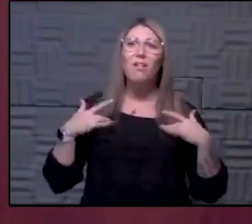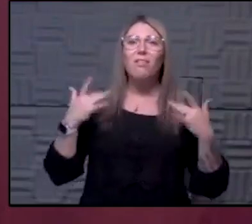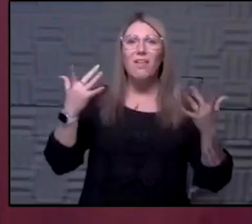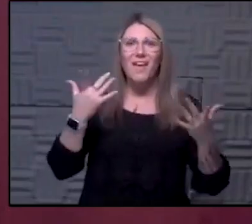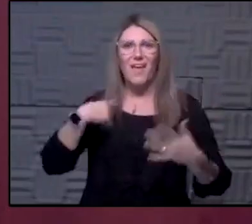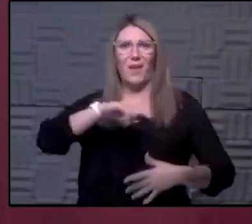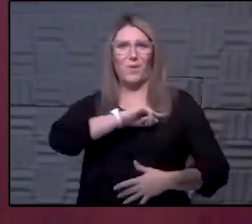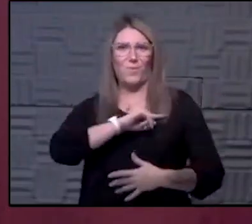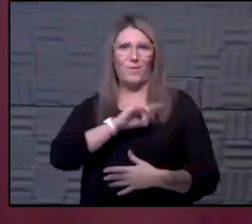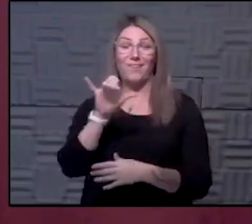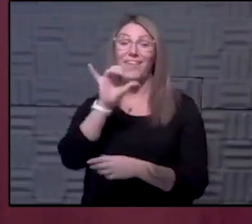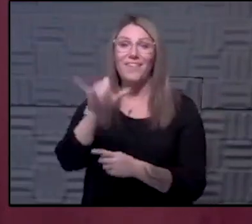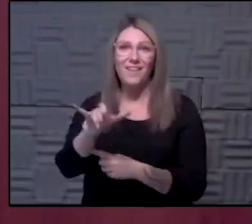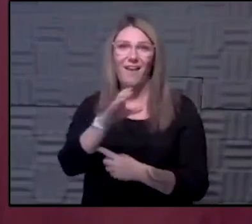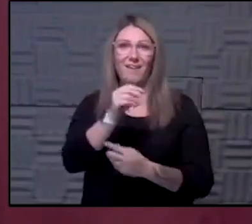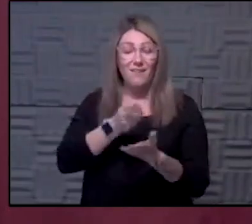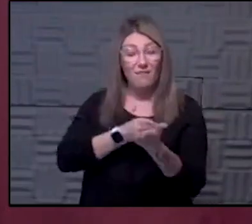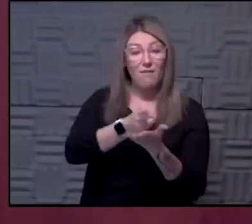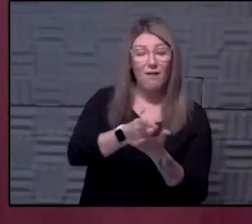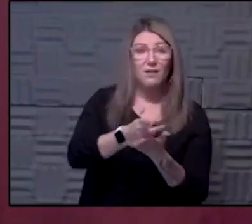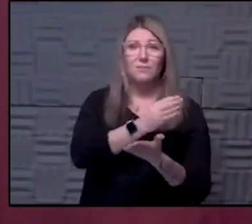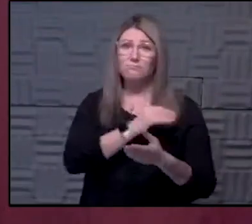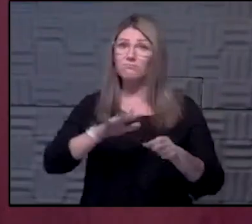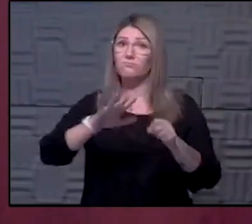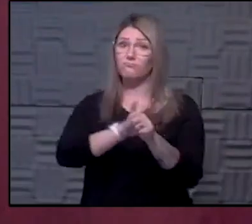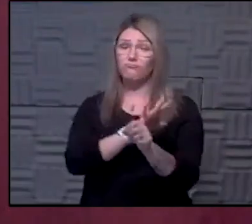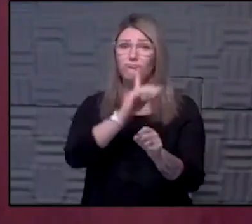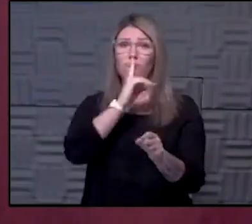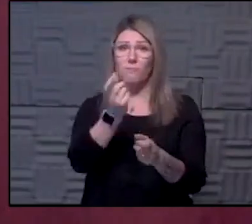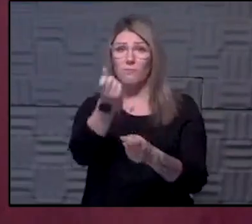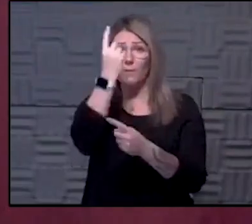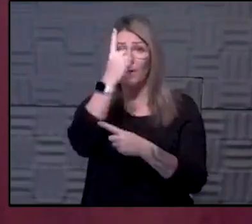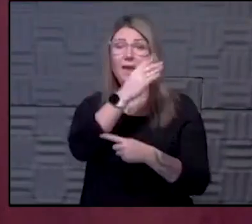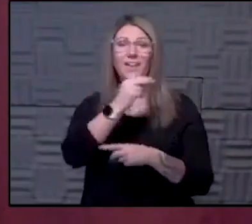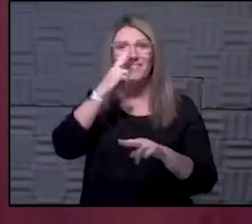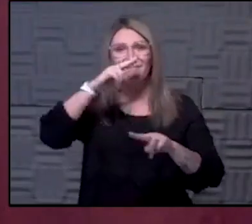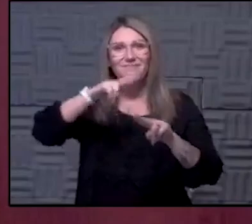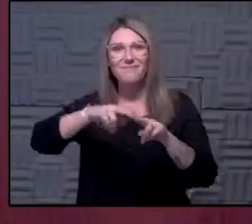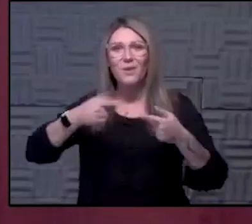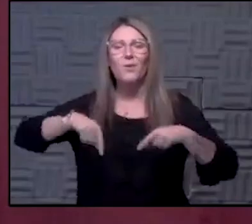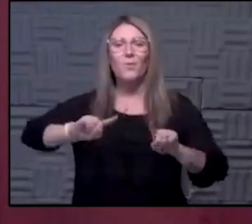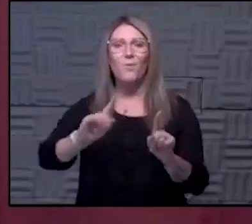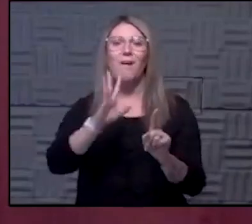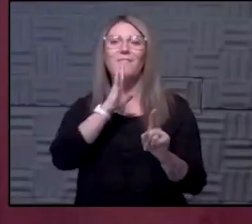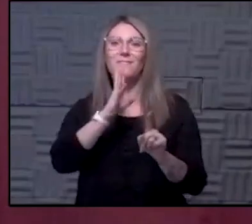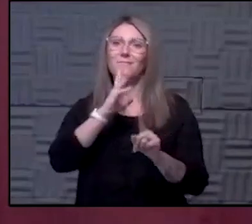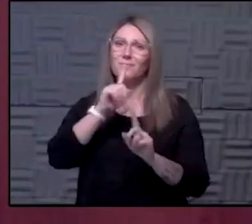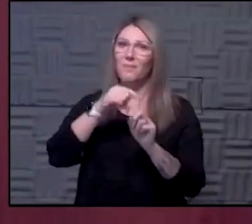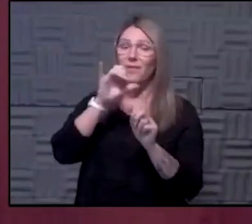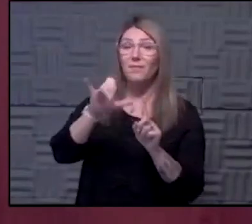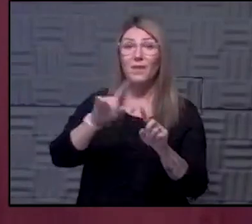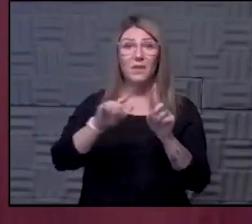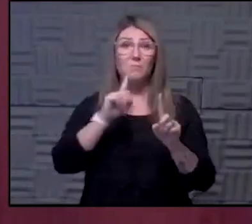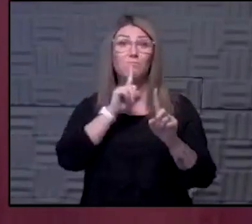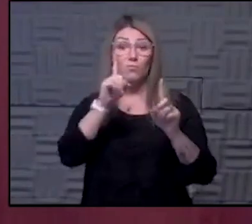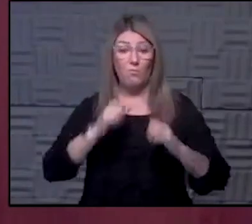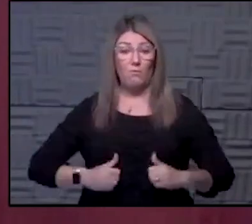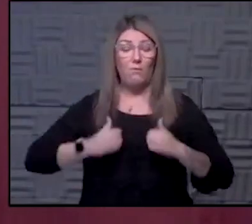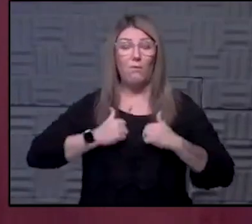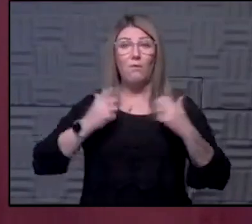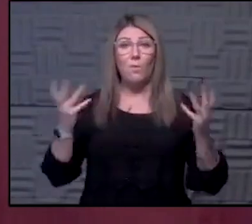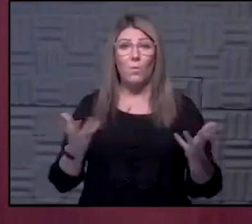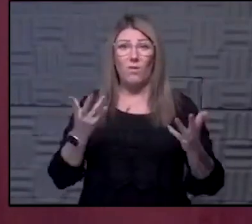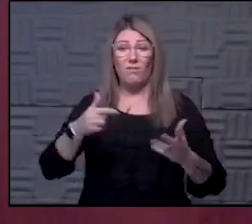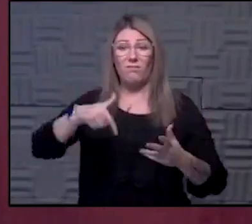of who we are, and we try to be honest and thoughtful, but also have a little bit of fun while we talk about this. I think the reality is that this has